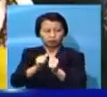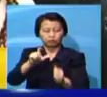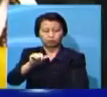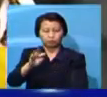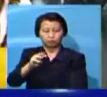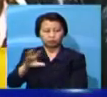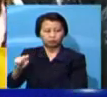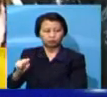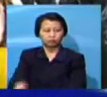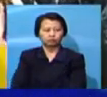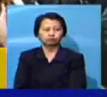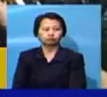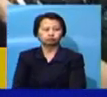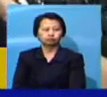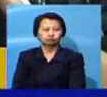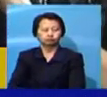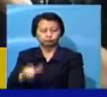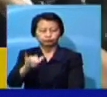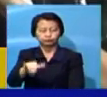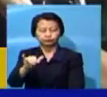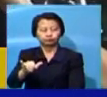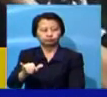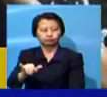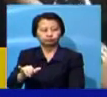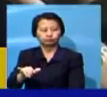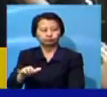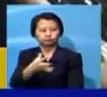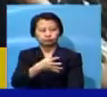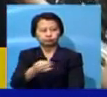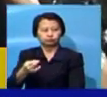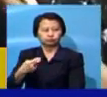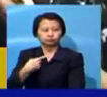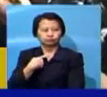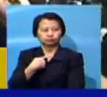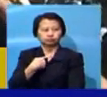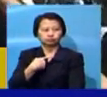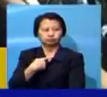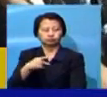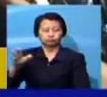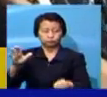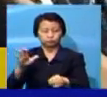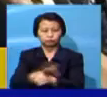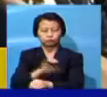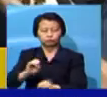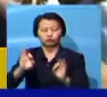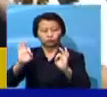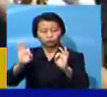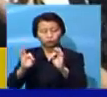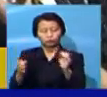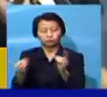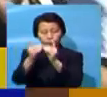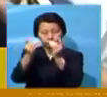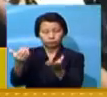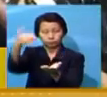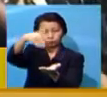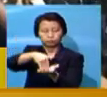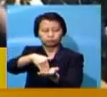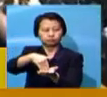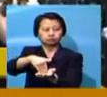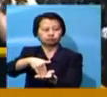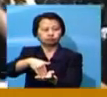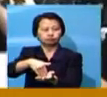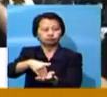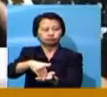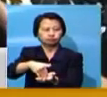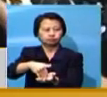Um This is my second lem UM and I think we're pulling It Off wonderful again the uh